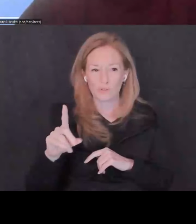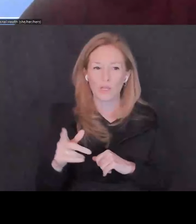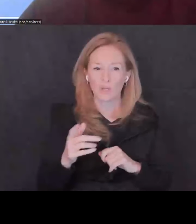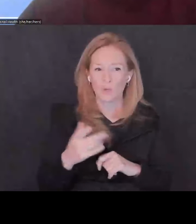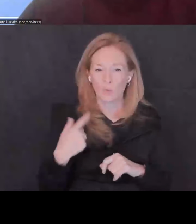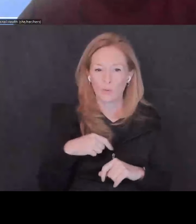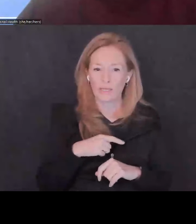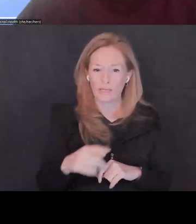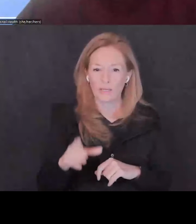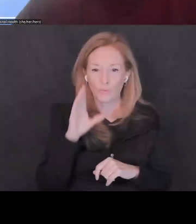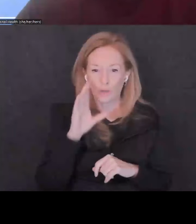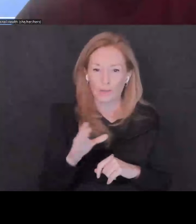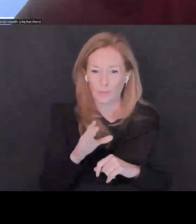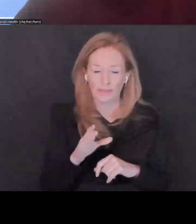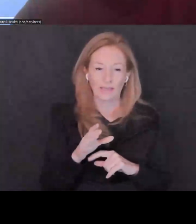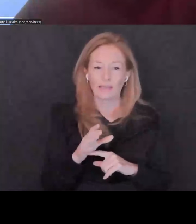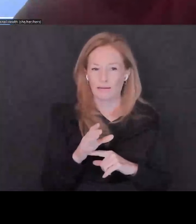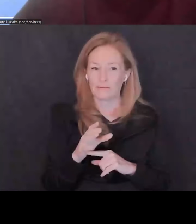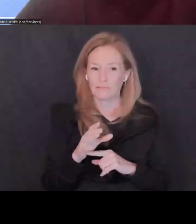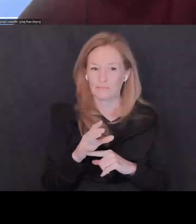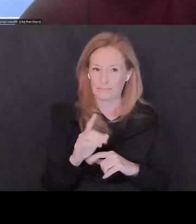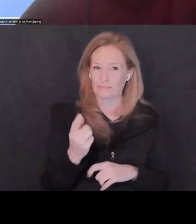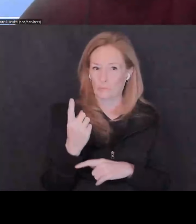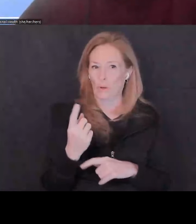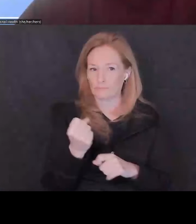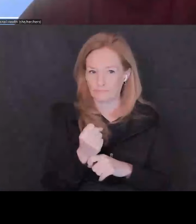988 being universally available is July 16th,